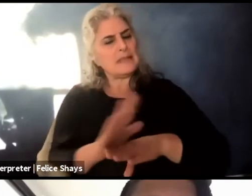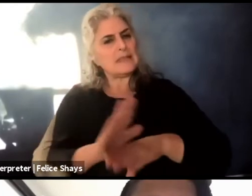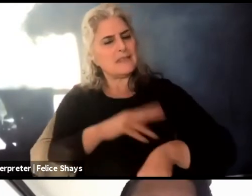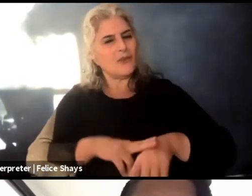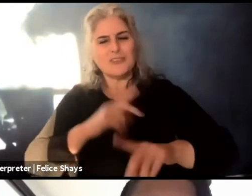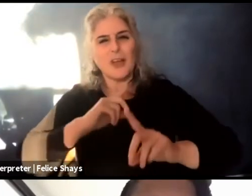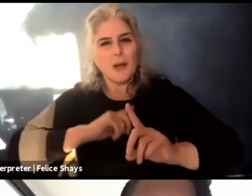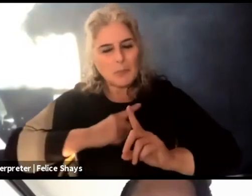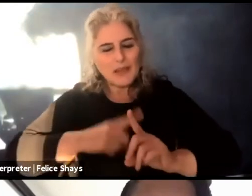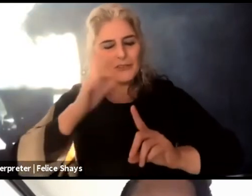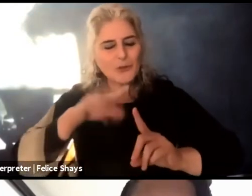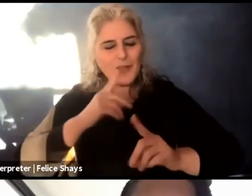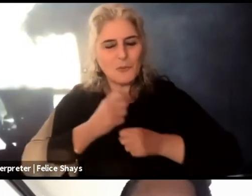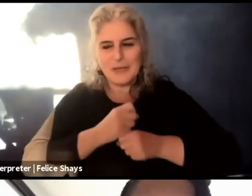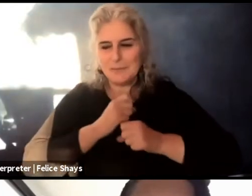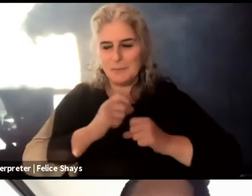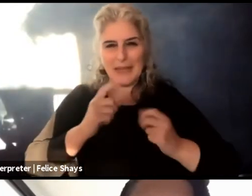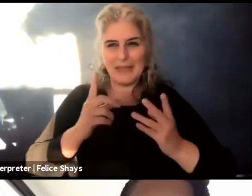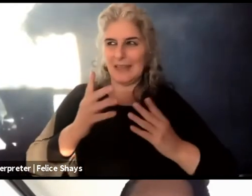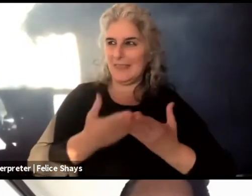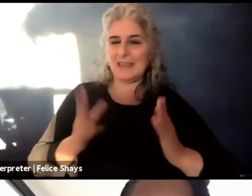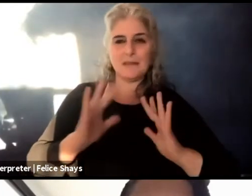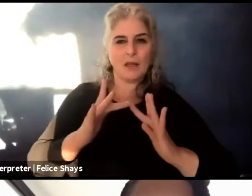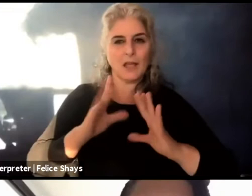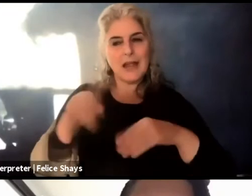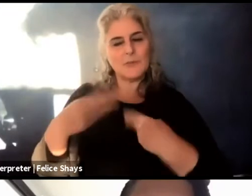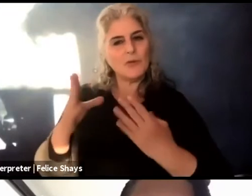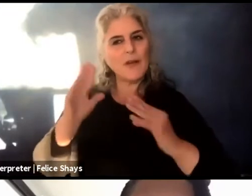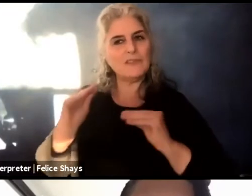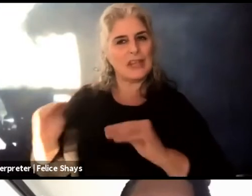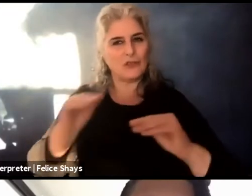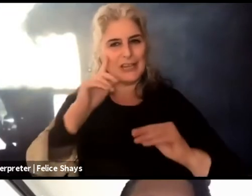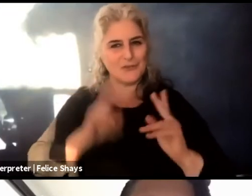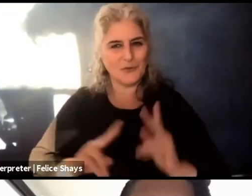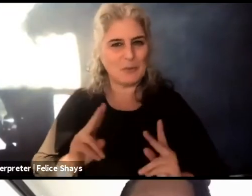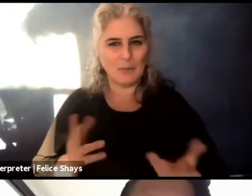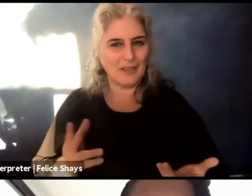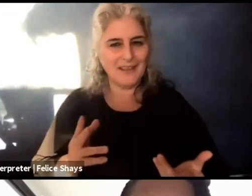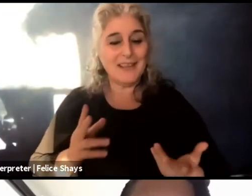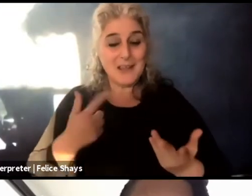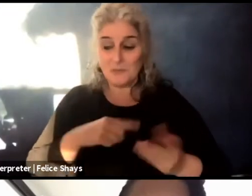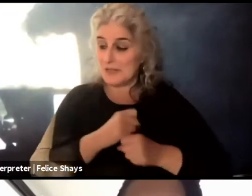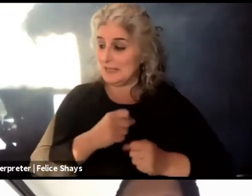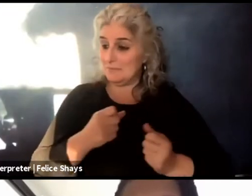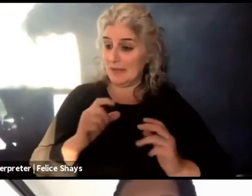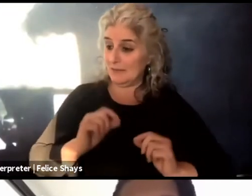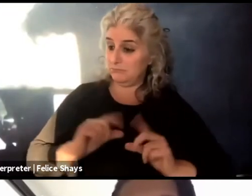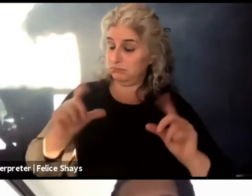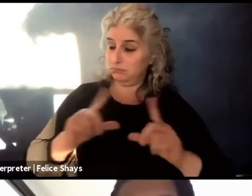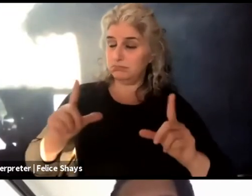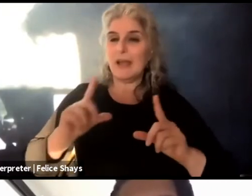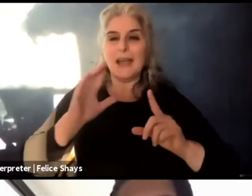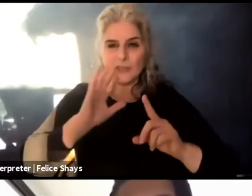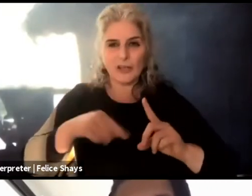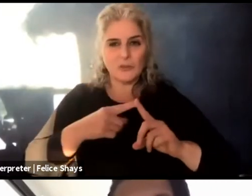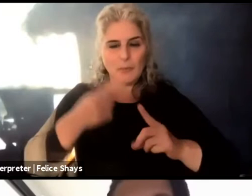create content online that educates people. You know, we can create content online that is very much about consent forward,